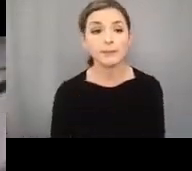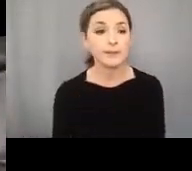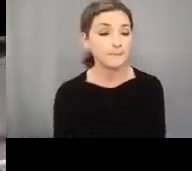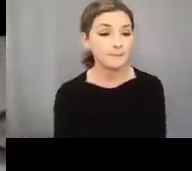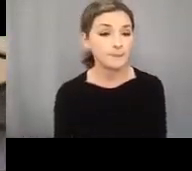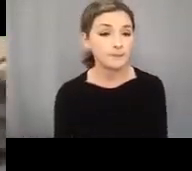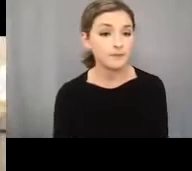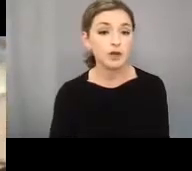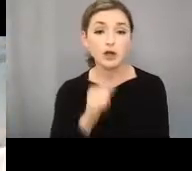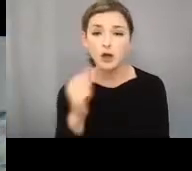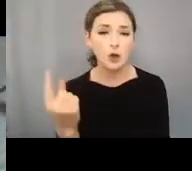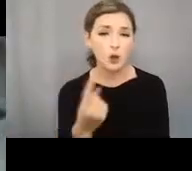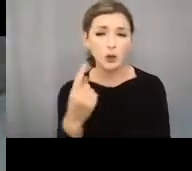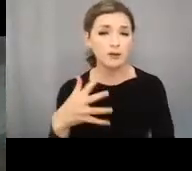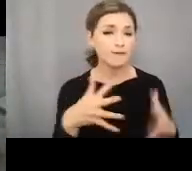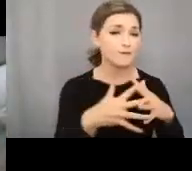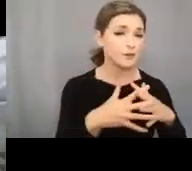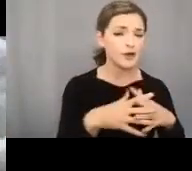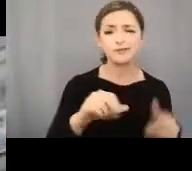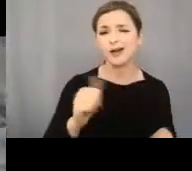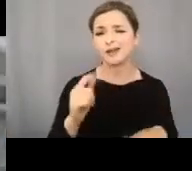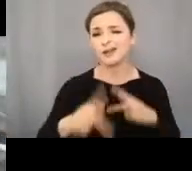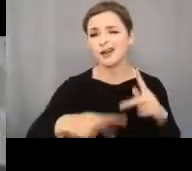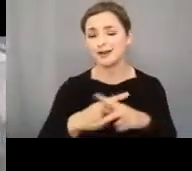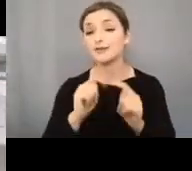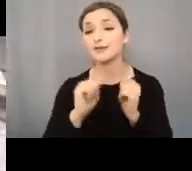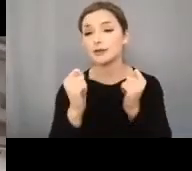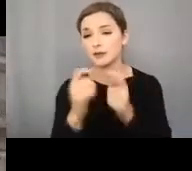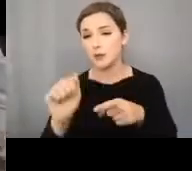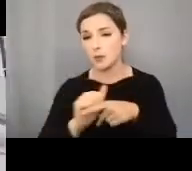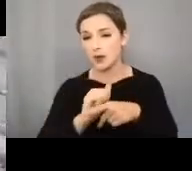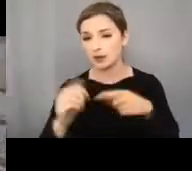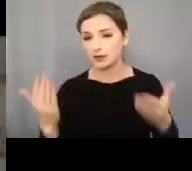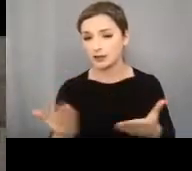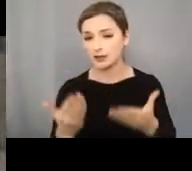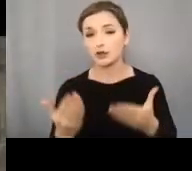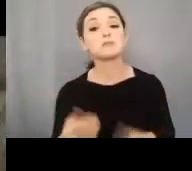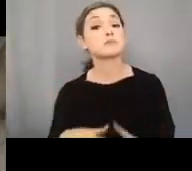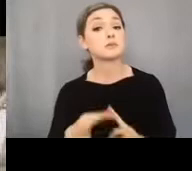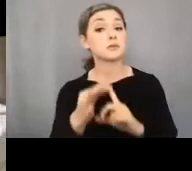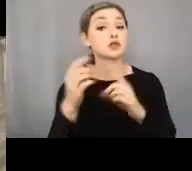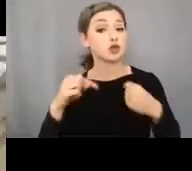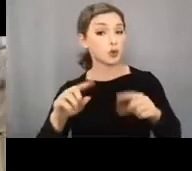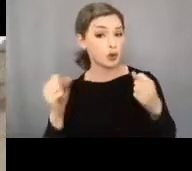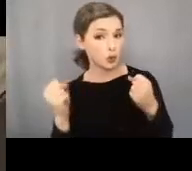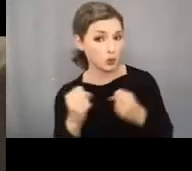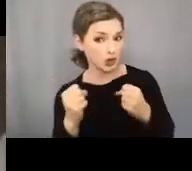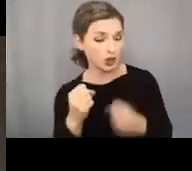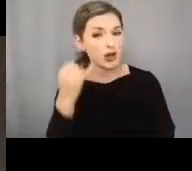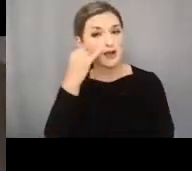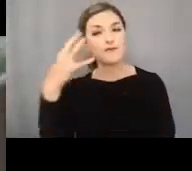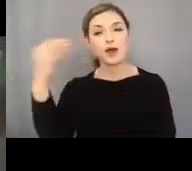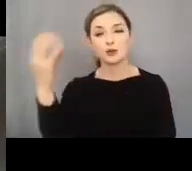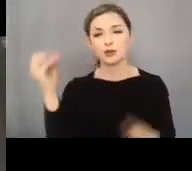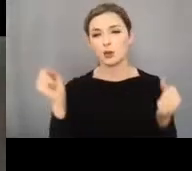teams practice in here too, especially during winter when it's cold or wet outside. softball